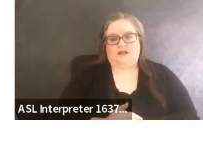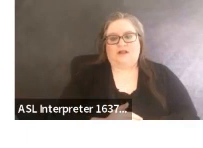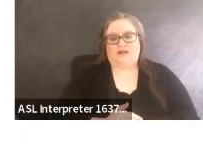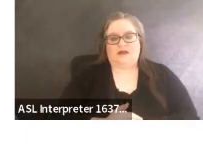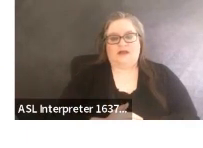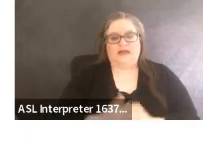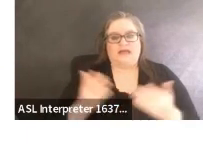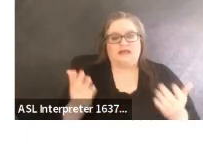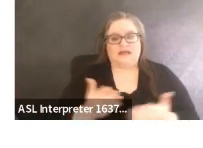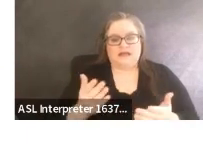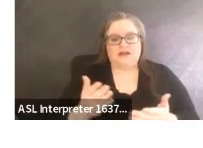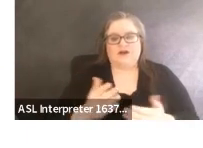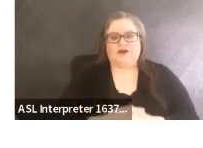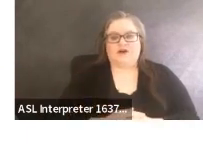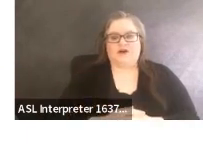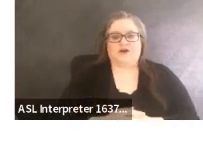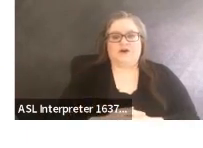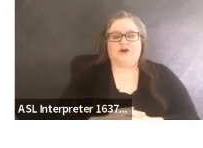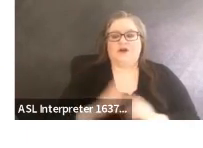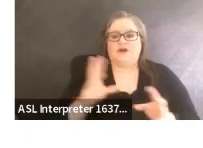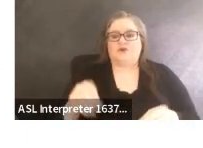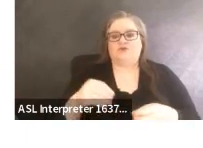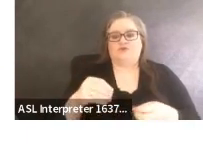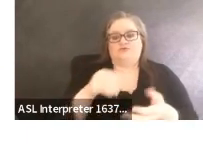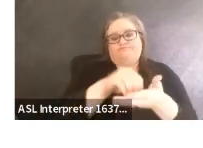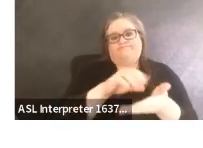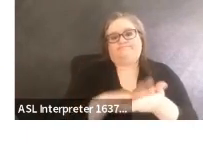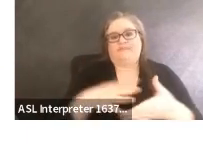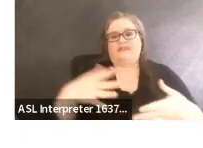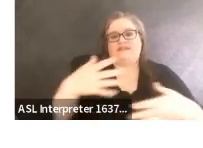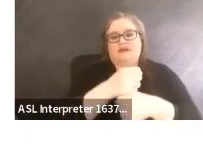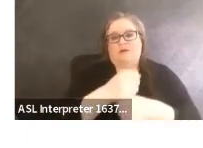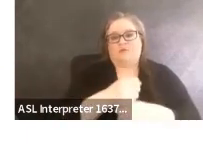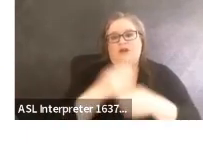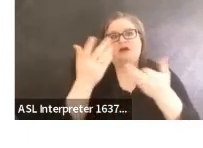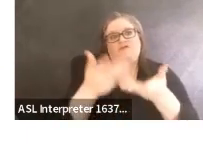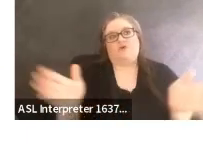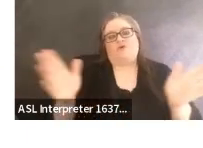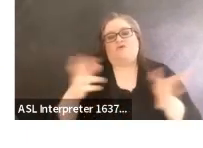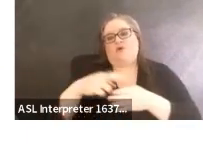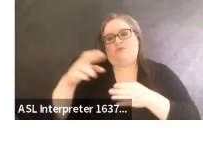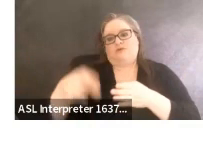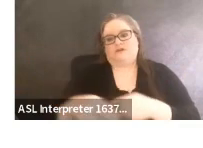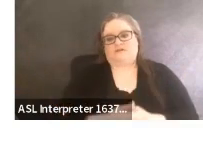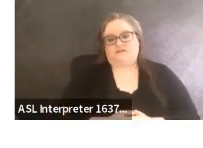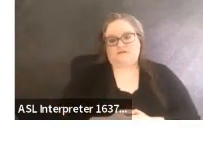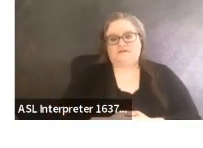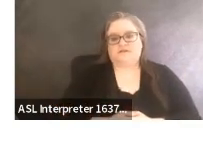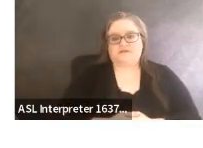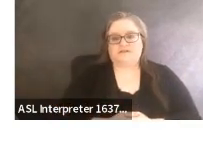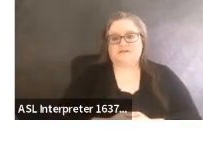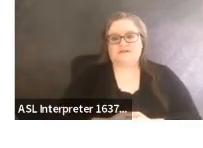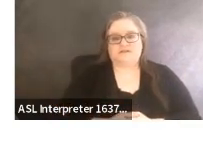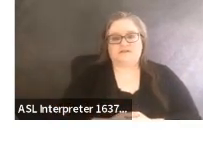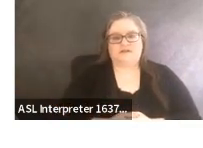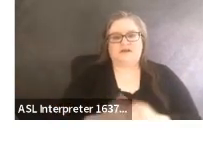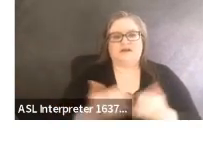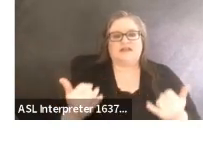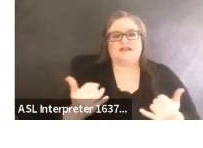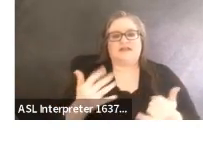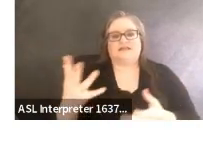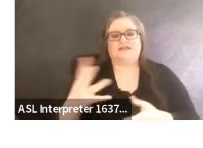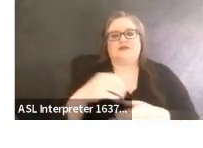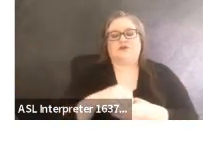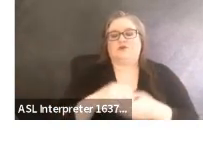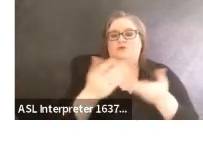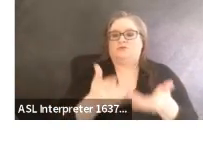Here you're giving a summary of overall results. This is including